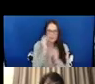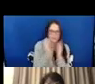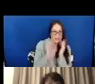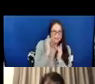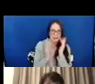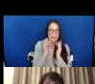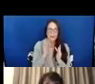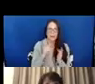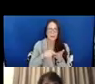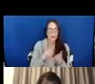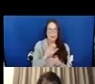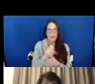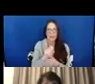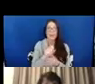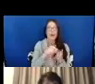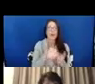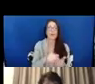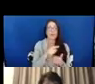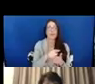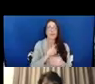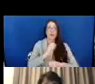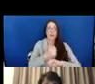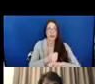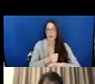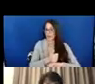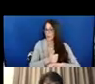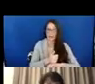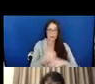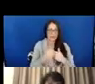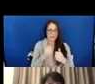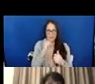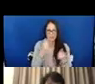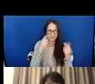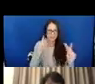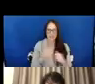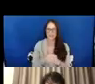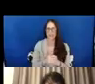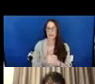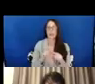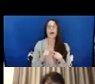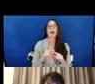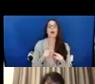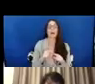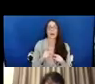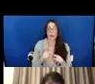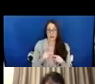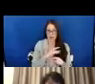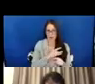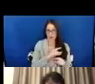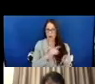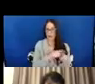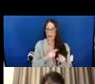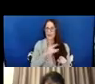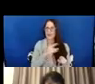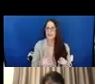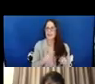are often creative, interdependent, and effective. However, they also tend to be associated with underground markets